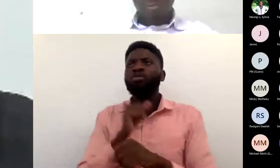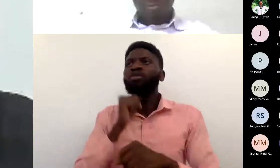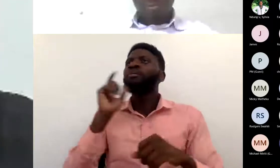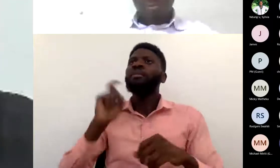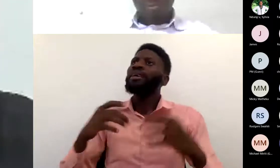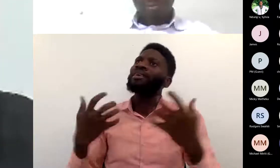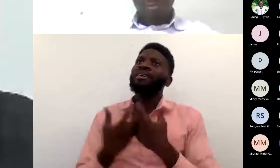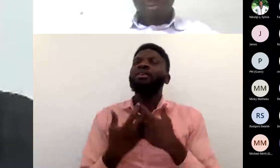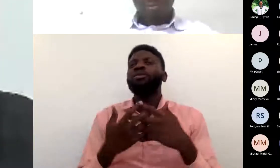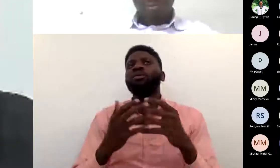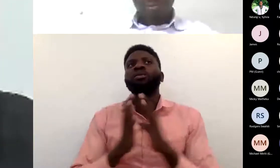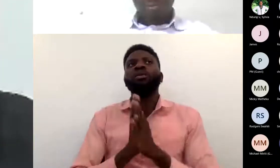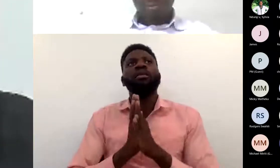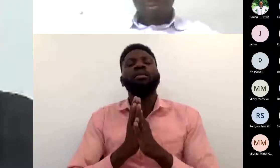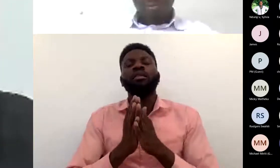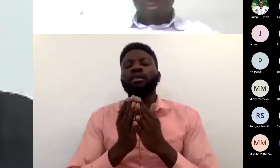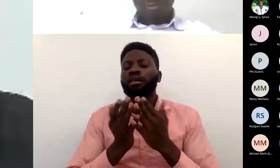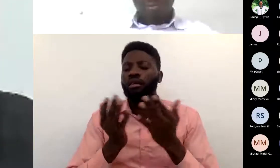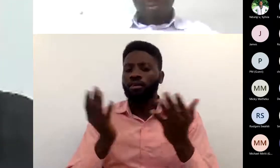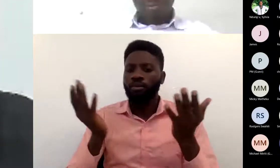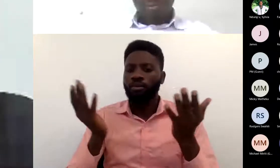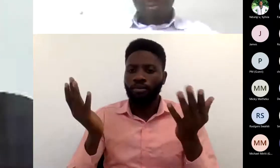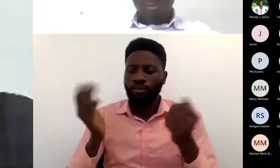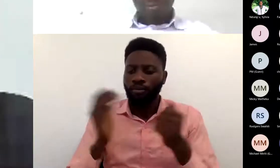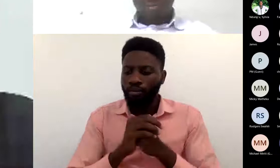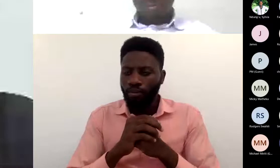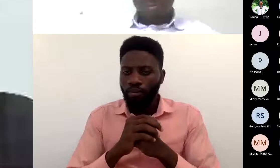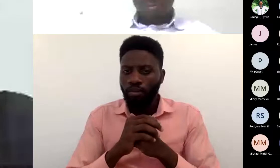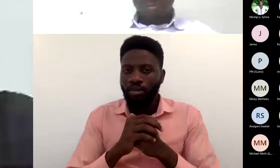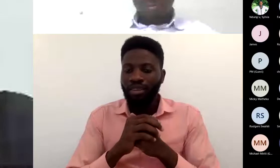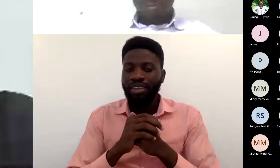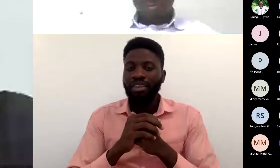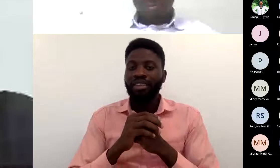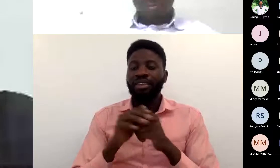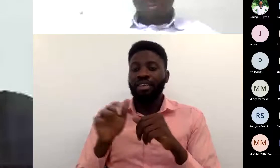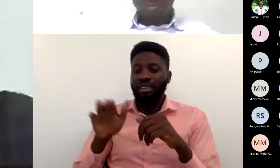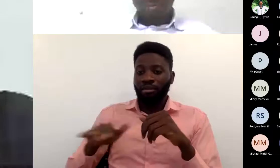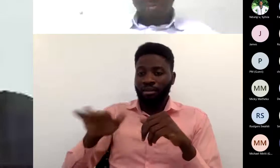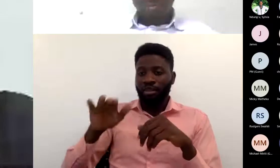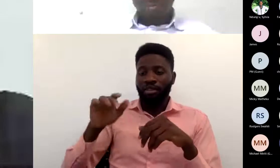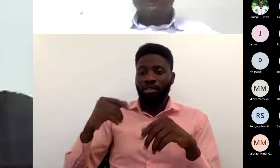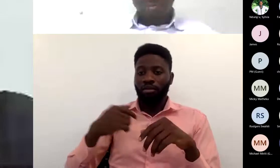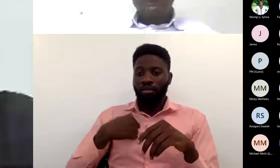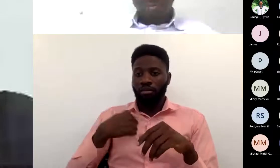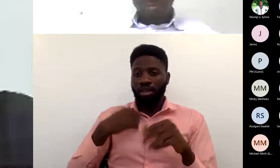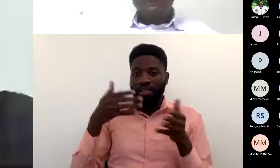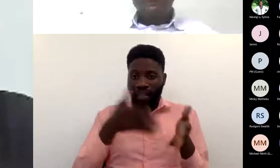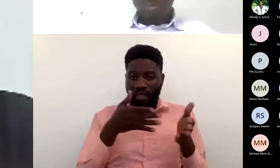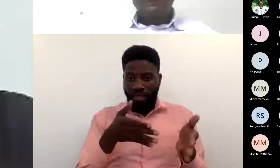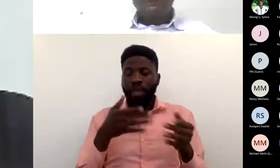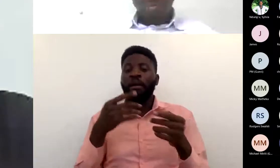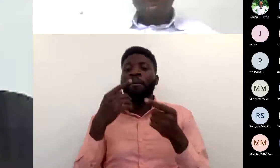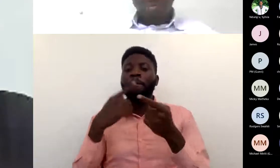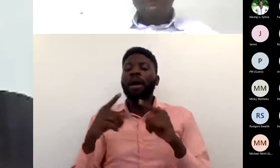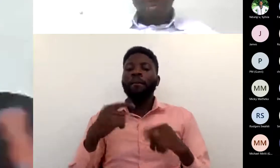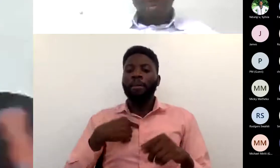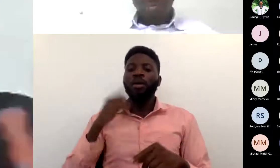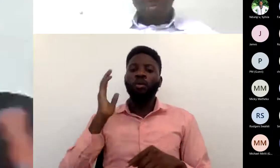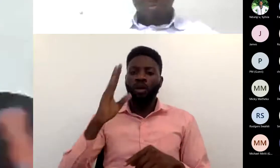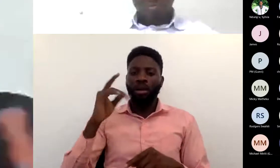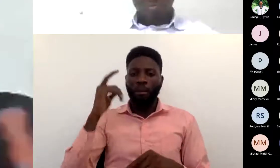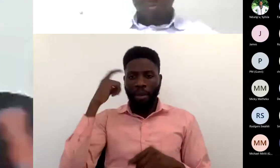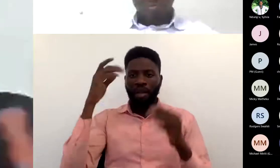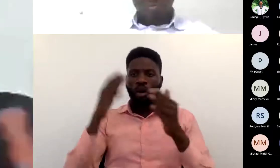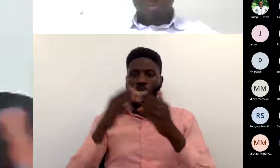be aligned to the spaces that confine me today, but I will expose my mind. I will open up